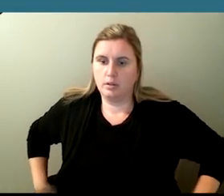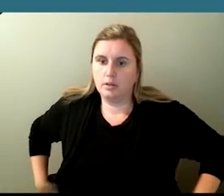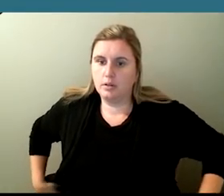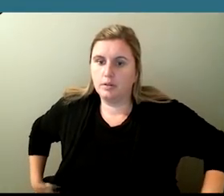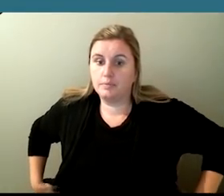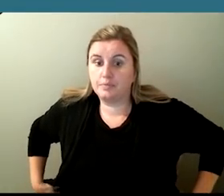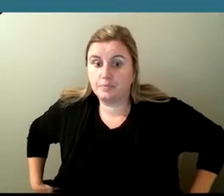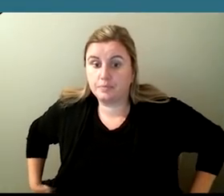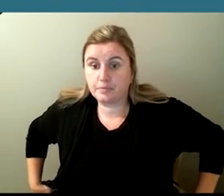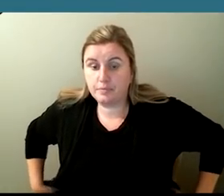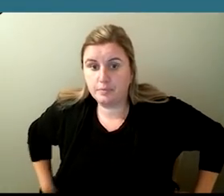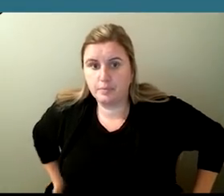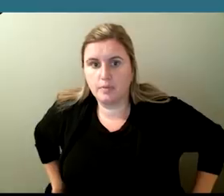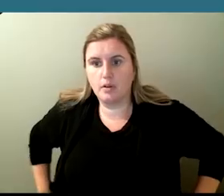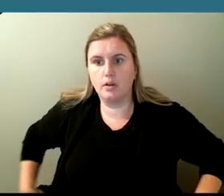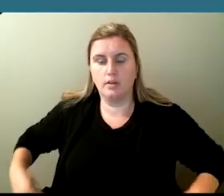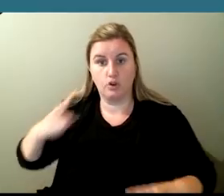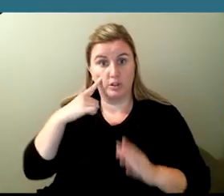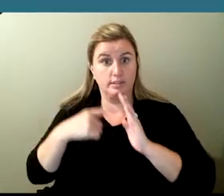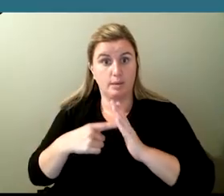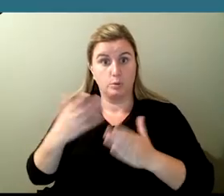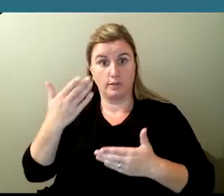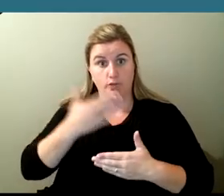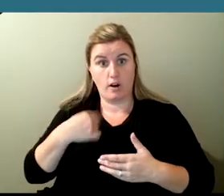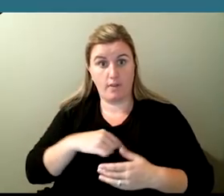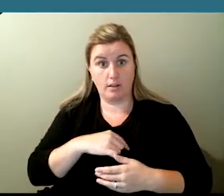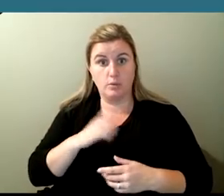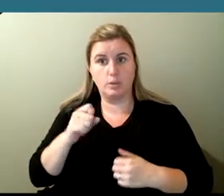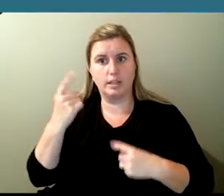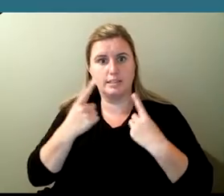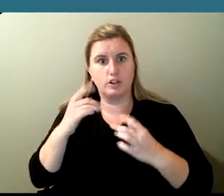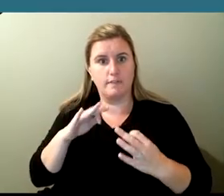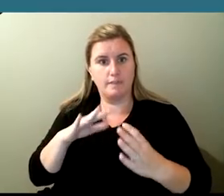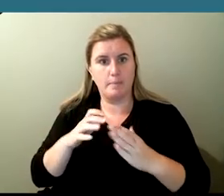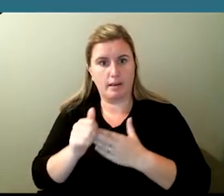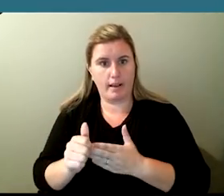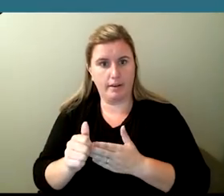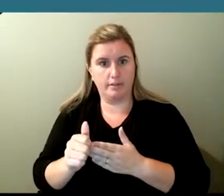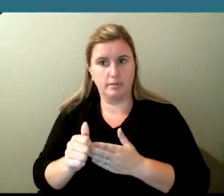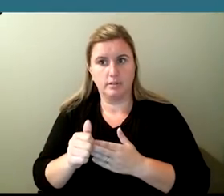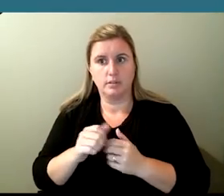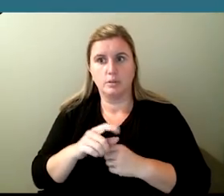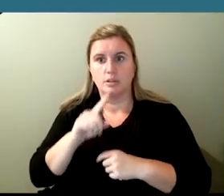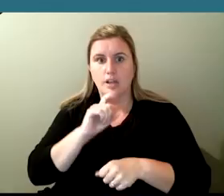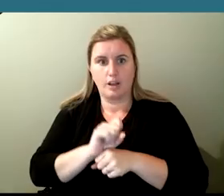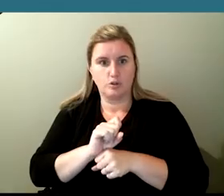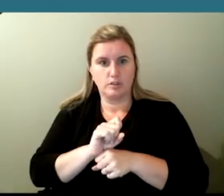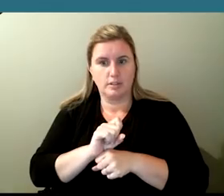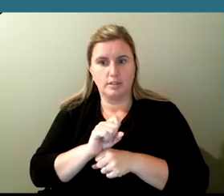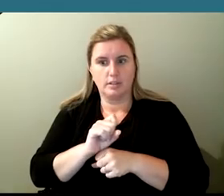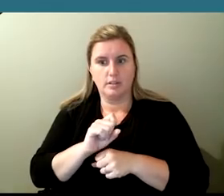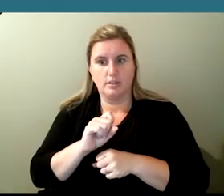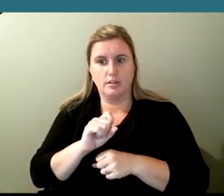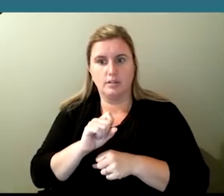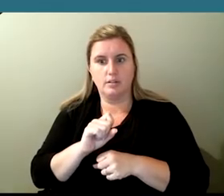So for instance, what we have in front of us is, what we could consider a feedback guide, which actually provides us with